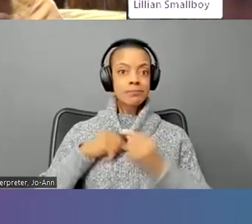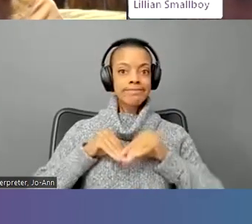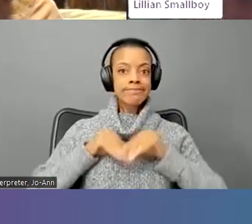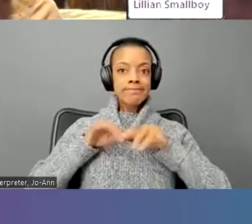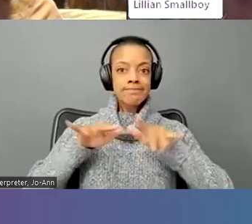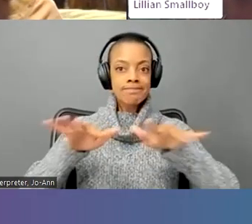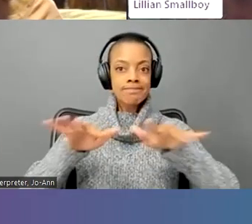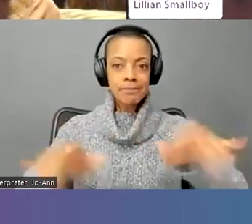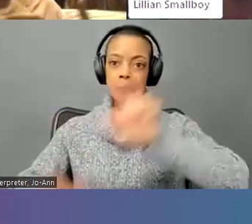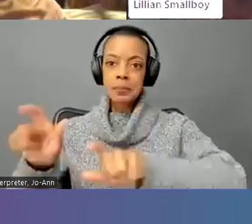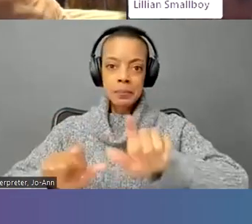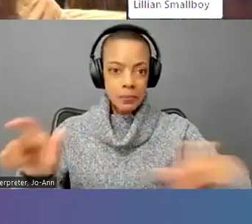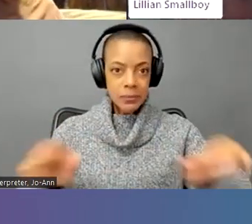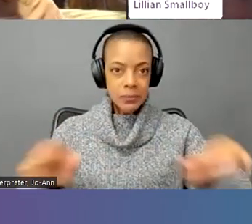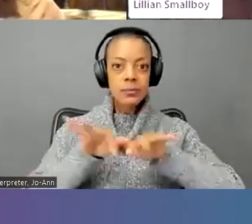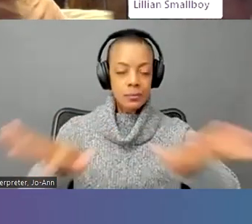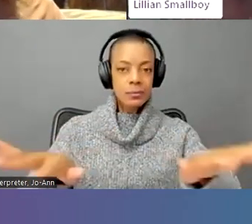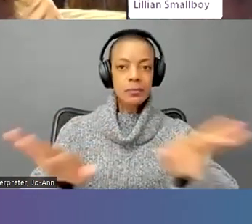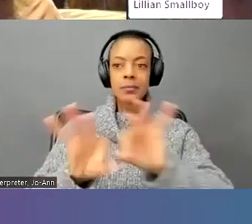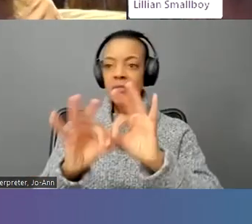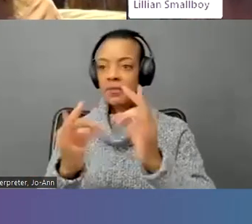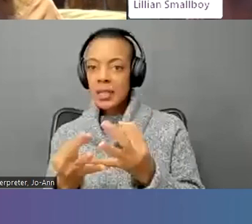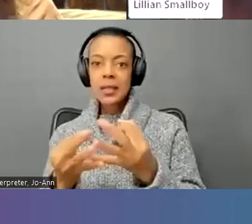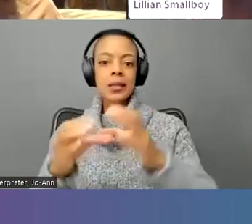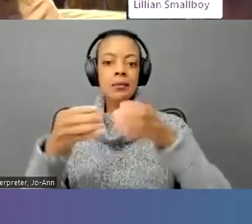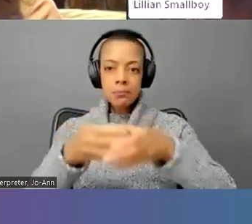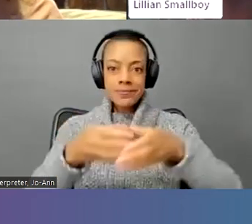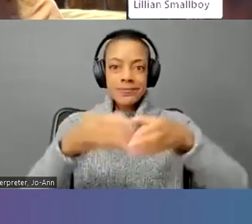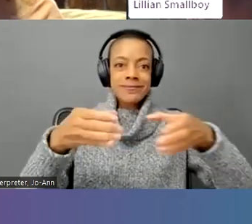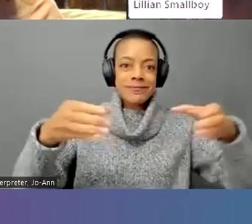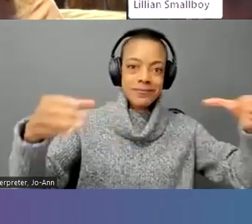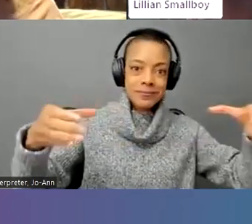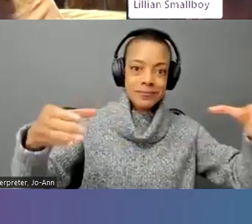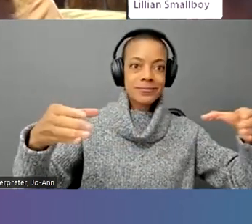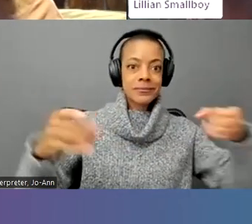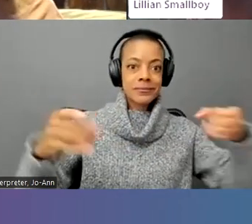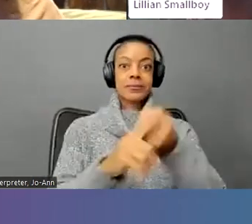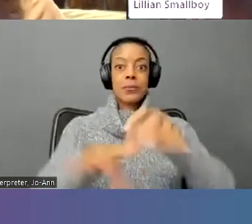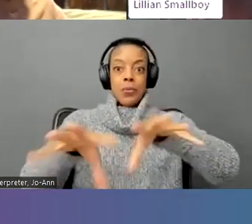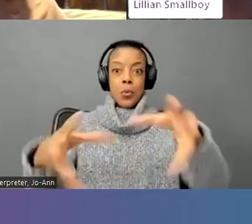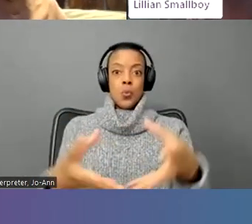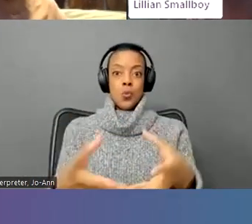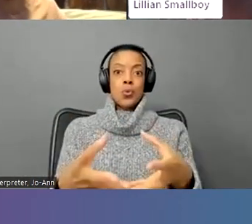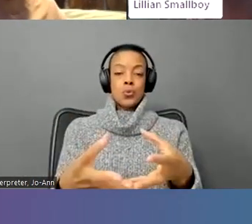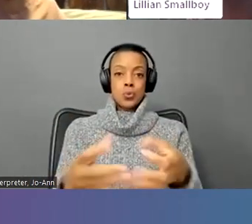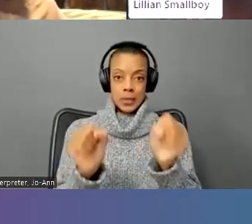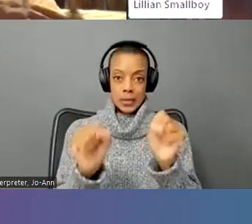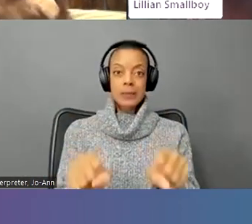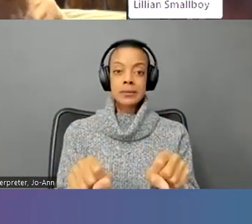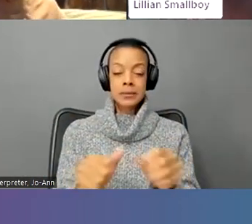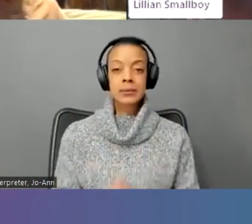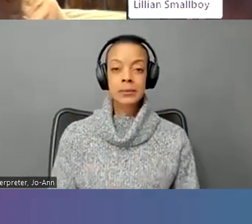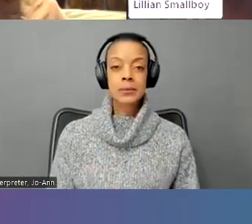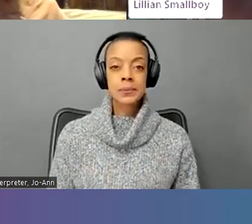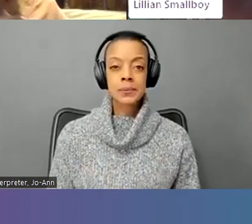in my family, in my clan, in my nation, in the world. You know, because